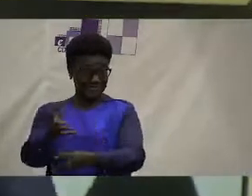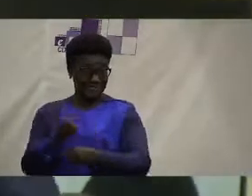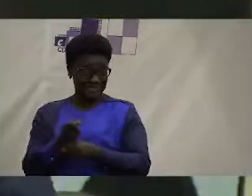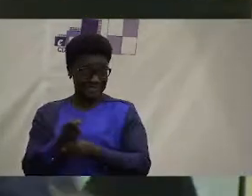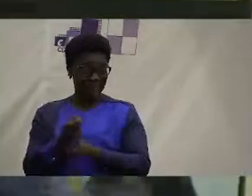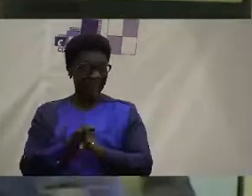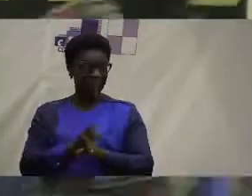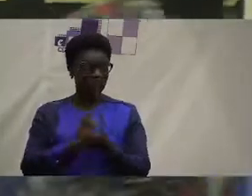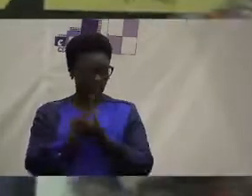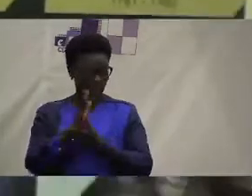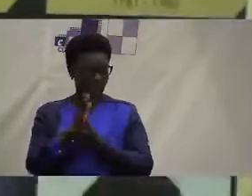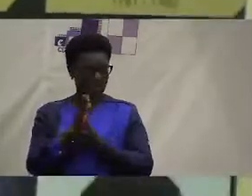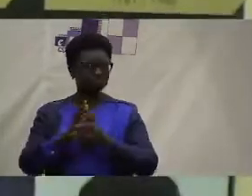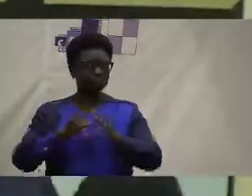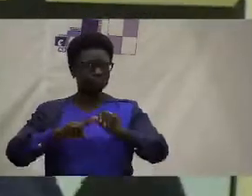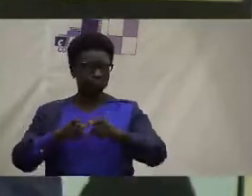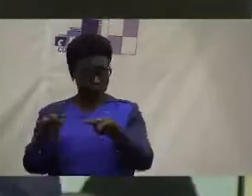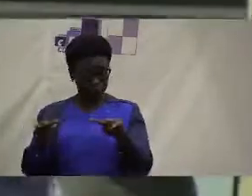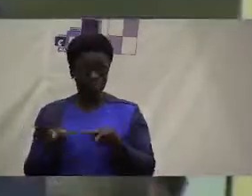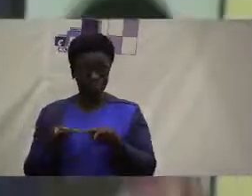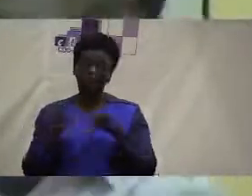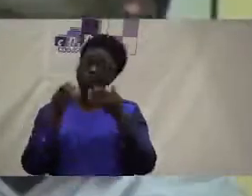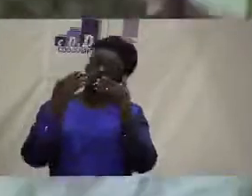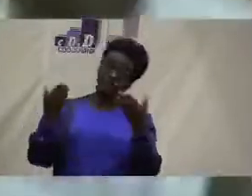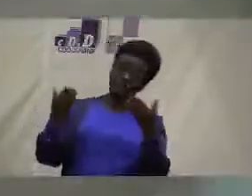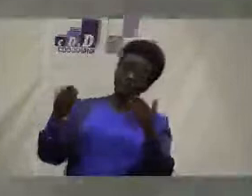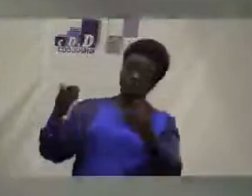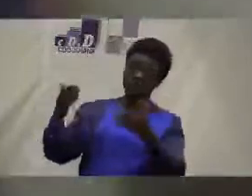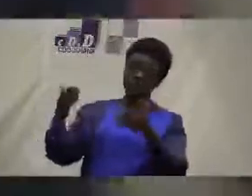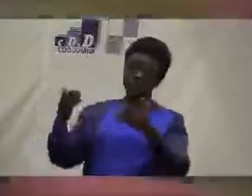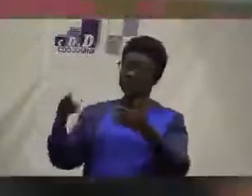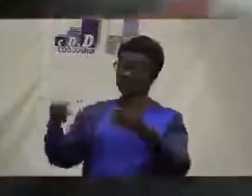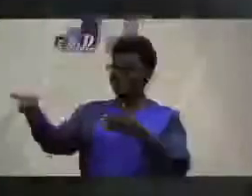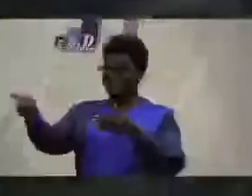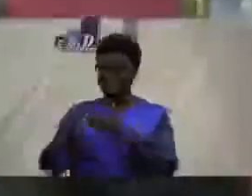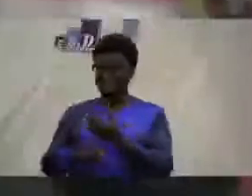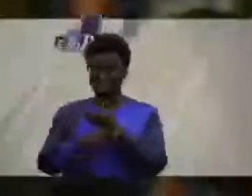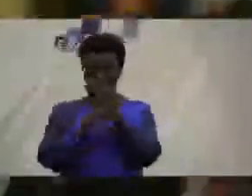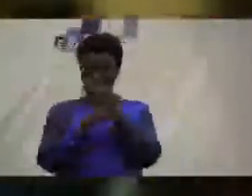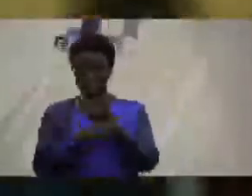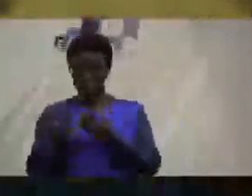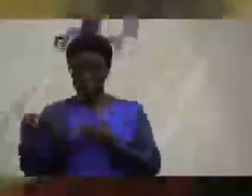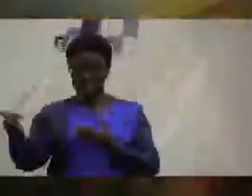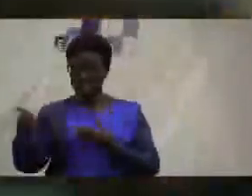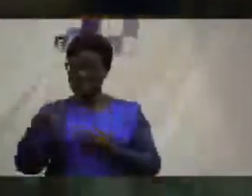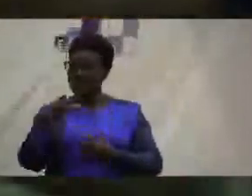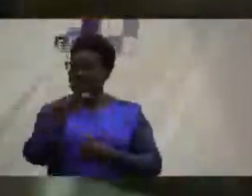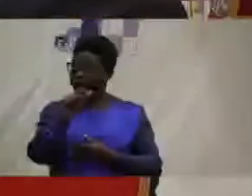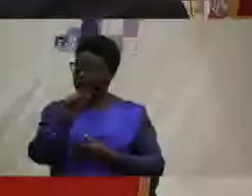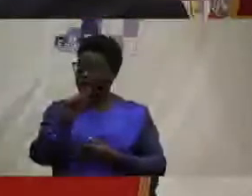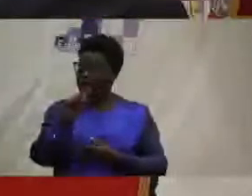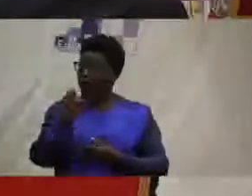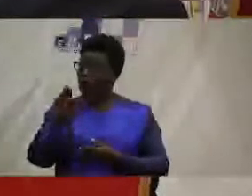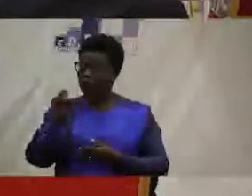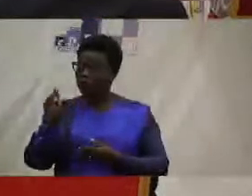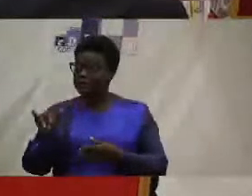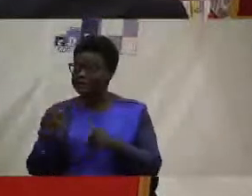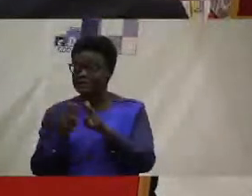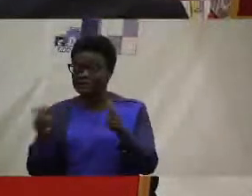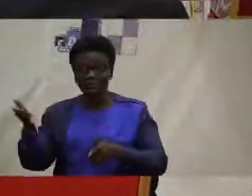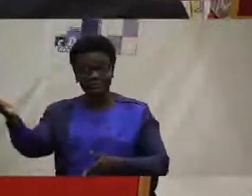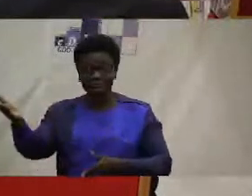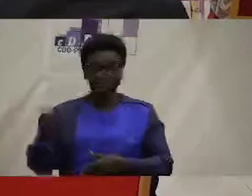not diluted sources. Thank you very much. Thank you very much. That's the Deputy Attorney General. Any other comments or questions?